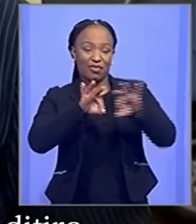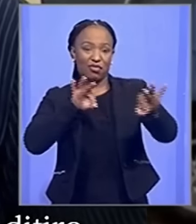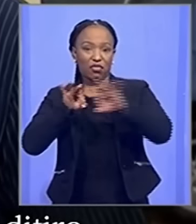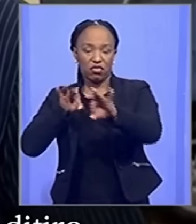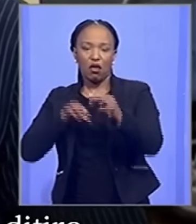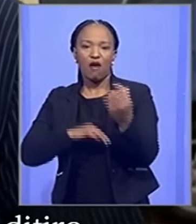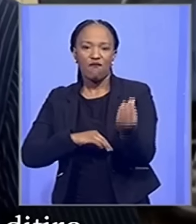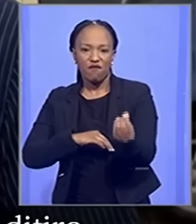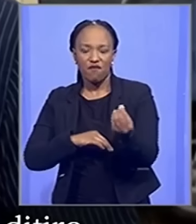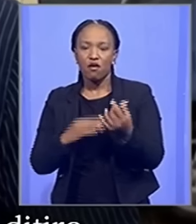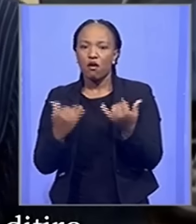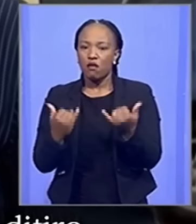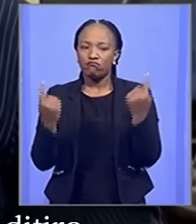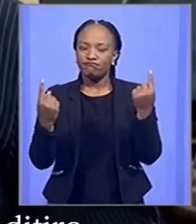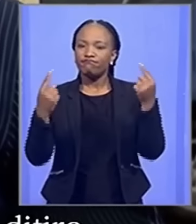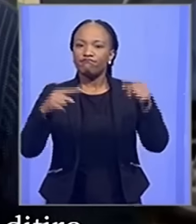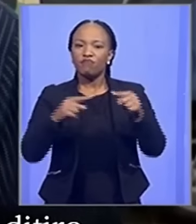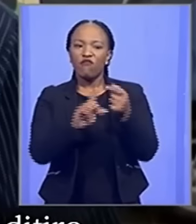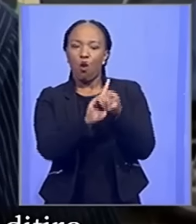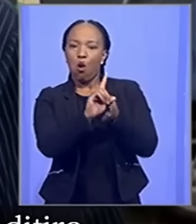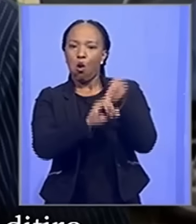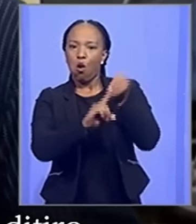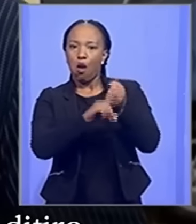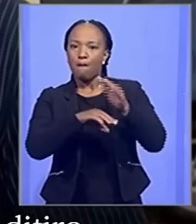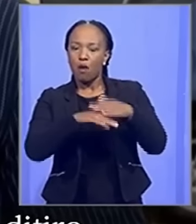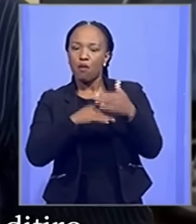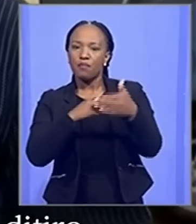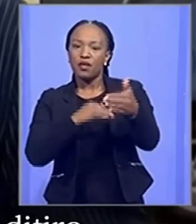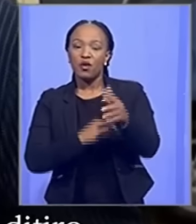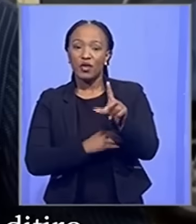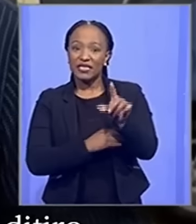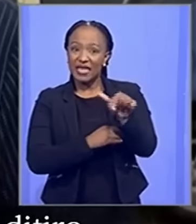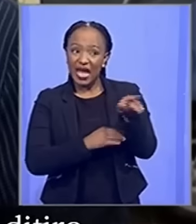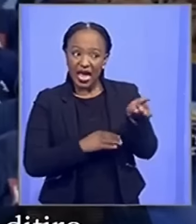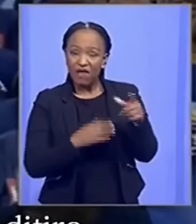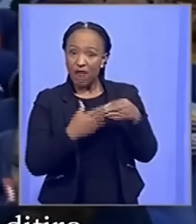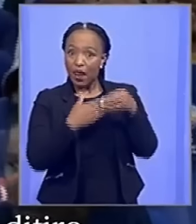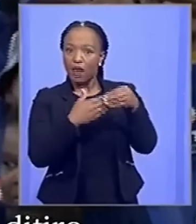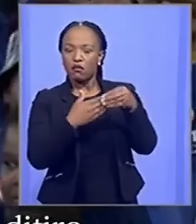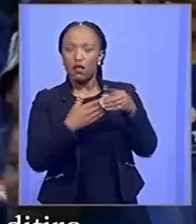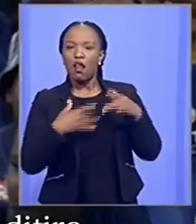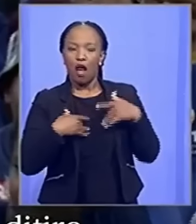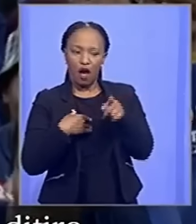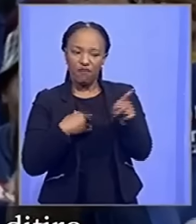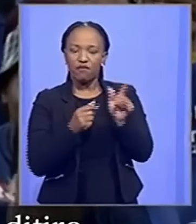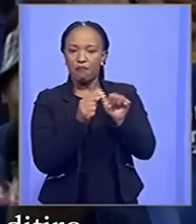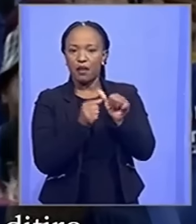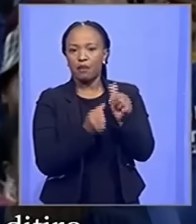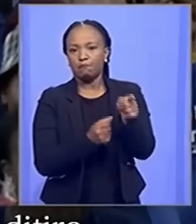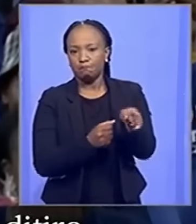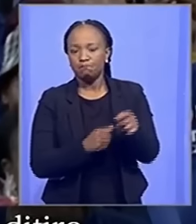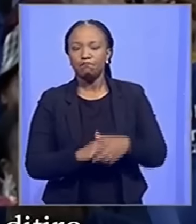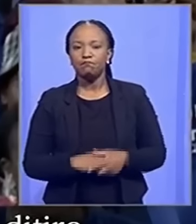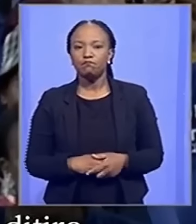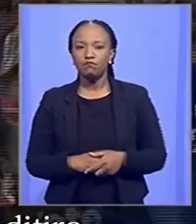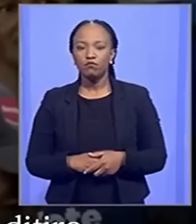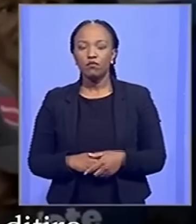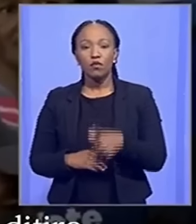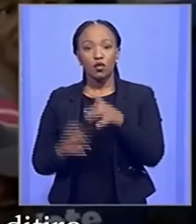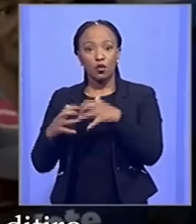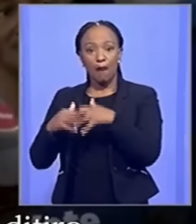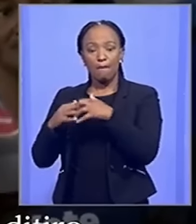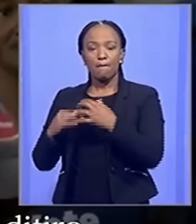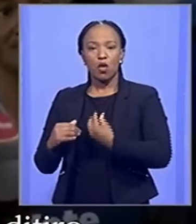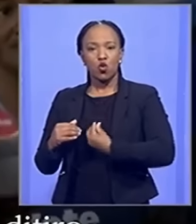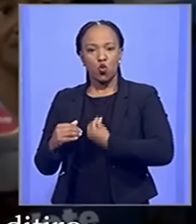we're going out for more terms. But I think that where the DA governs, life is better. go tlholela basha ditiro ke maikemisetso